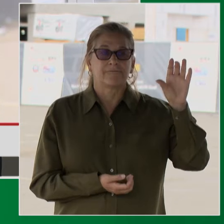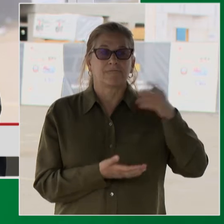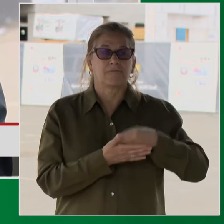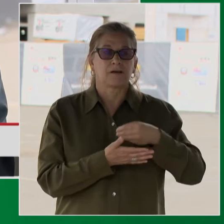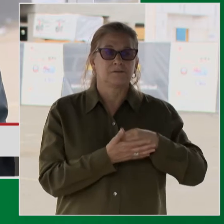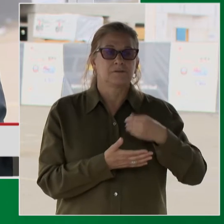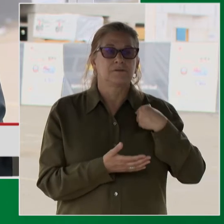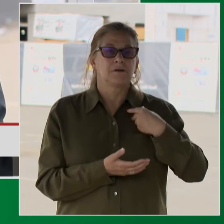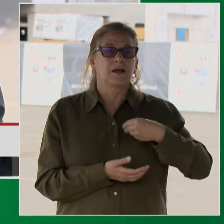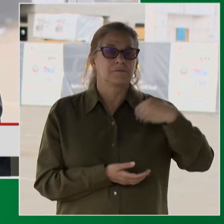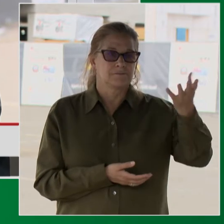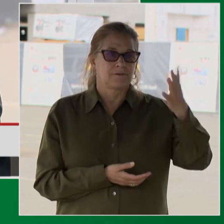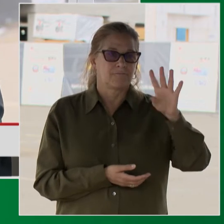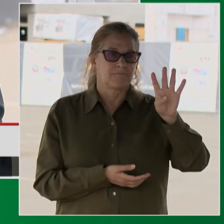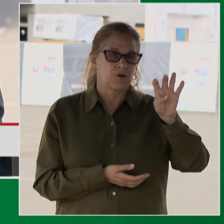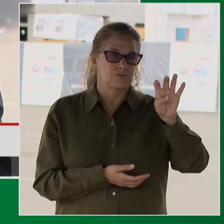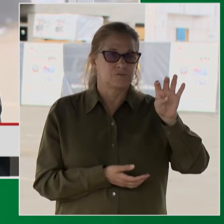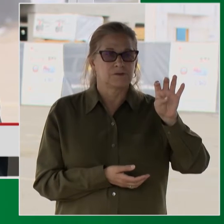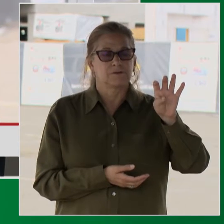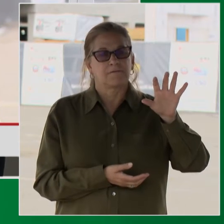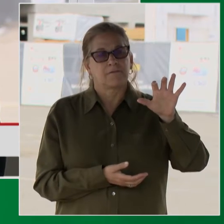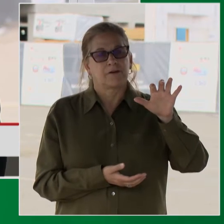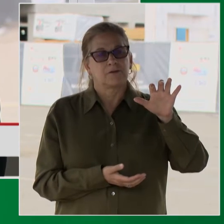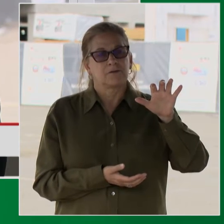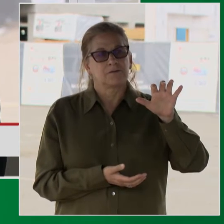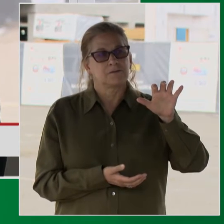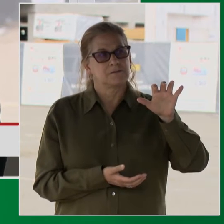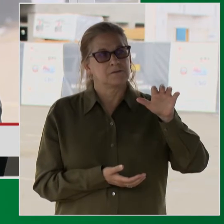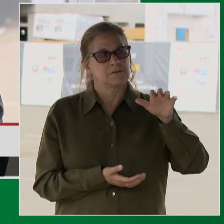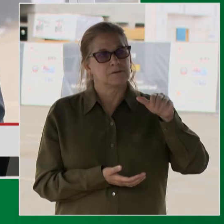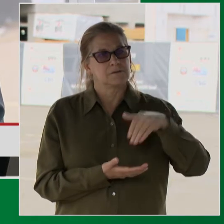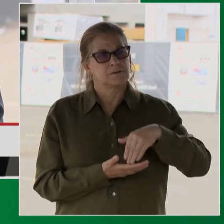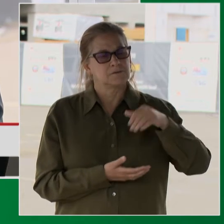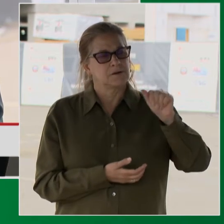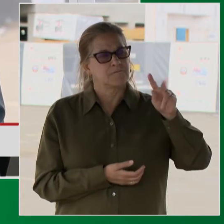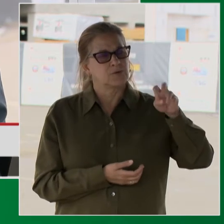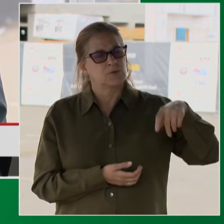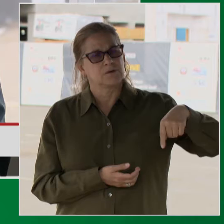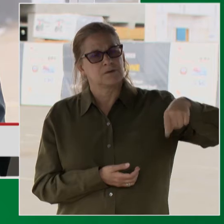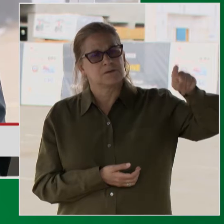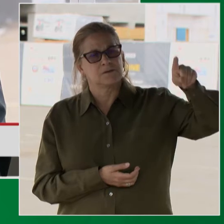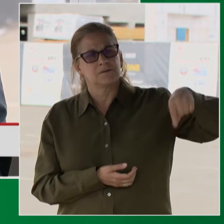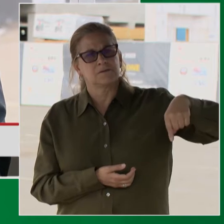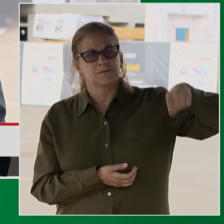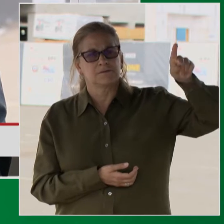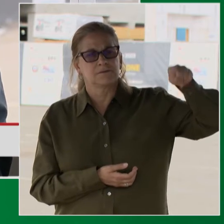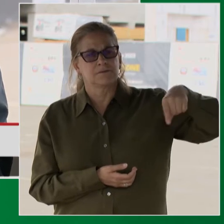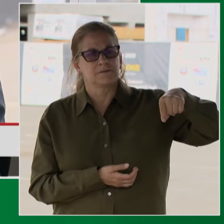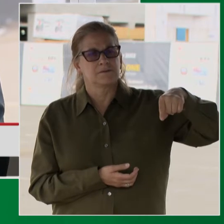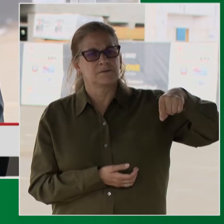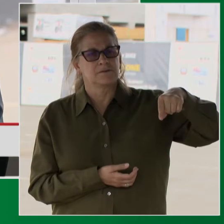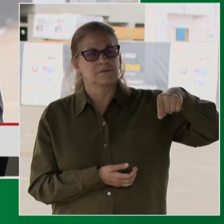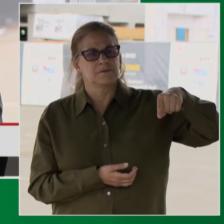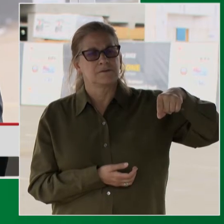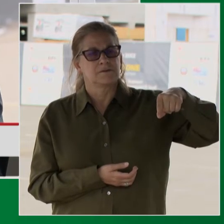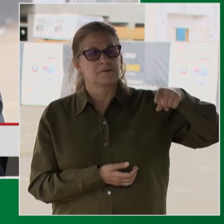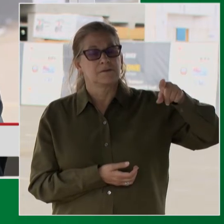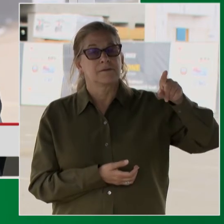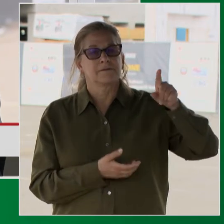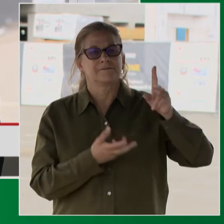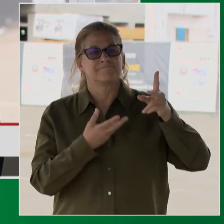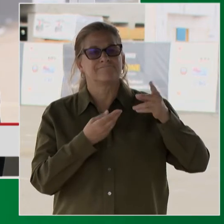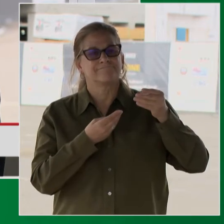$500,000, proposes an additional $500,000 towards that. And what it does is it supports community financial